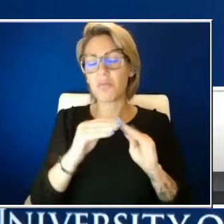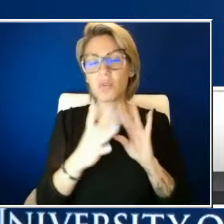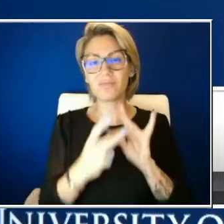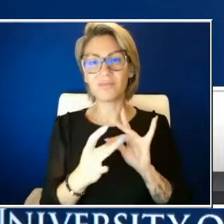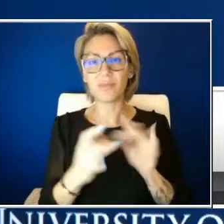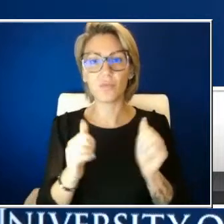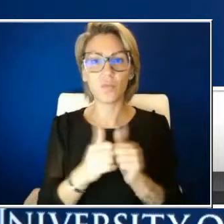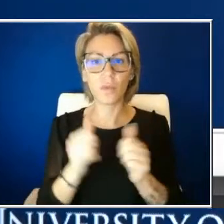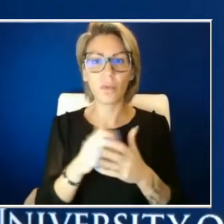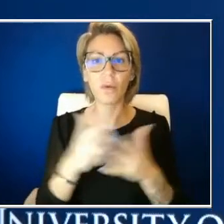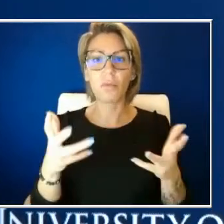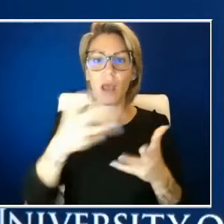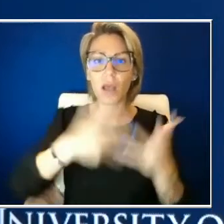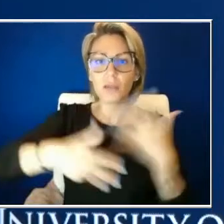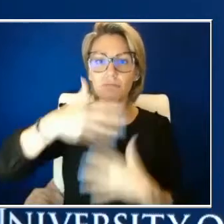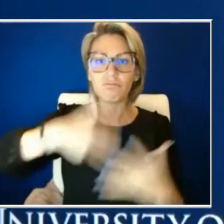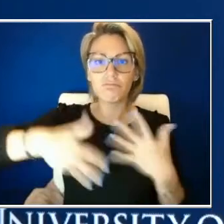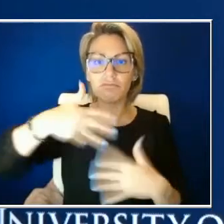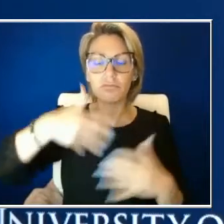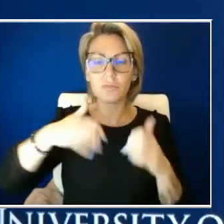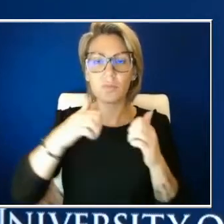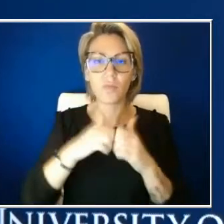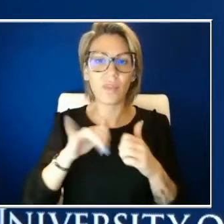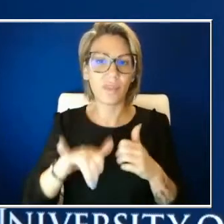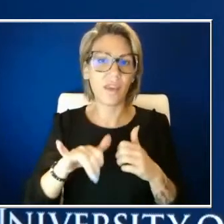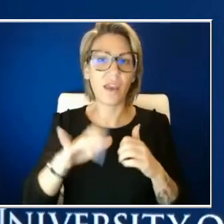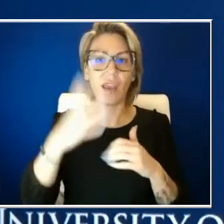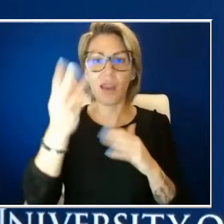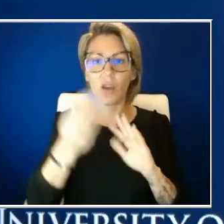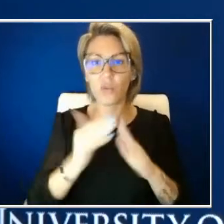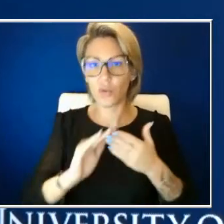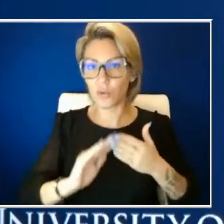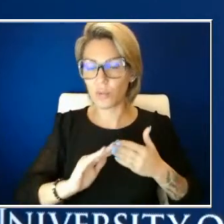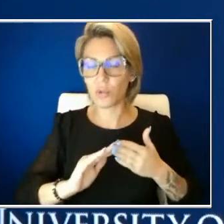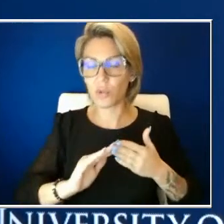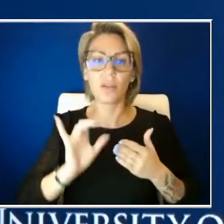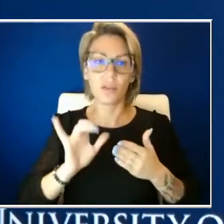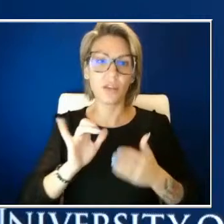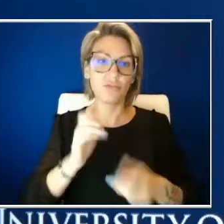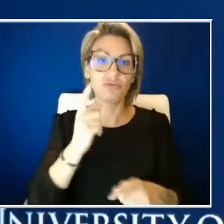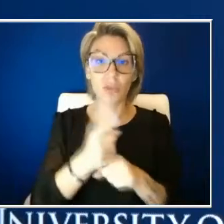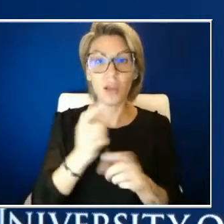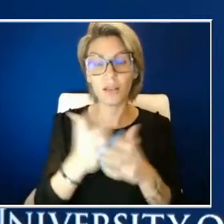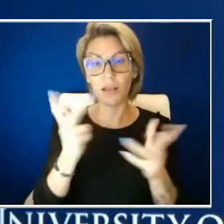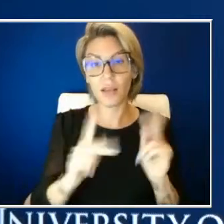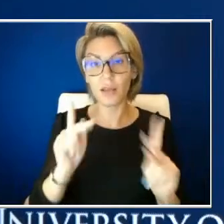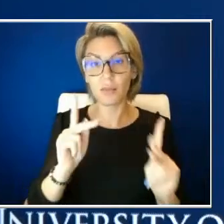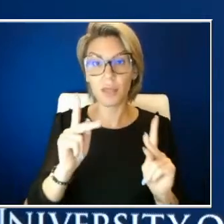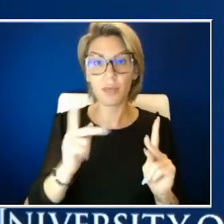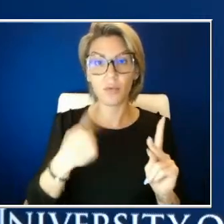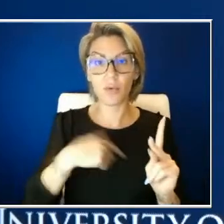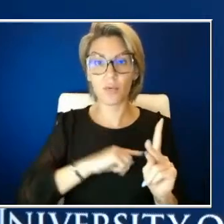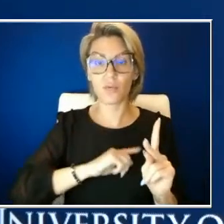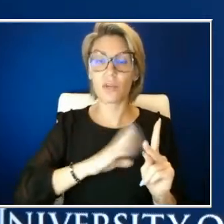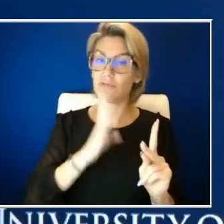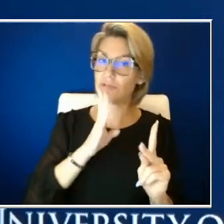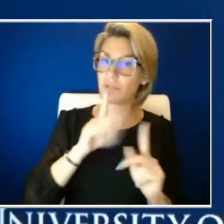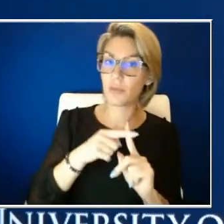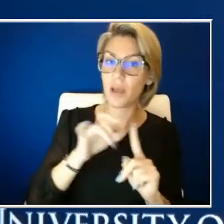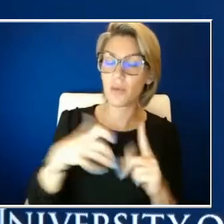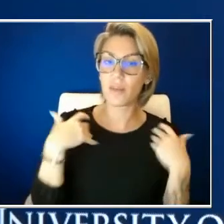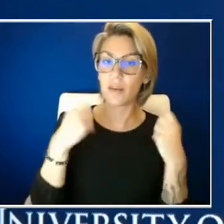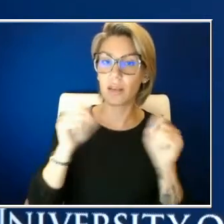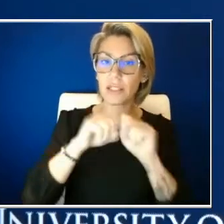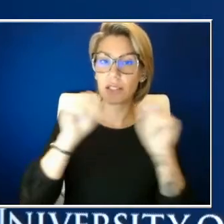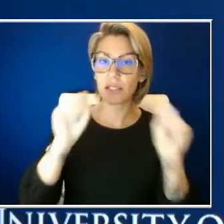of circulation of the virus in the community. I think that's actually right. You know, a lot of people that we are talking about in the health systems are not